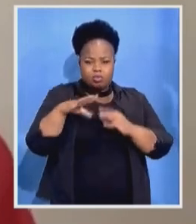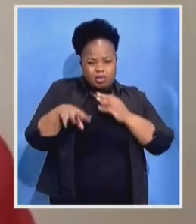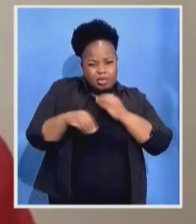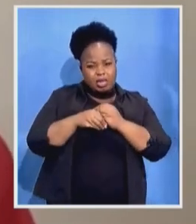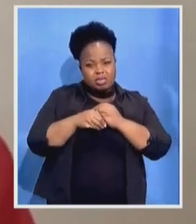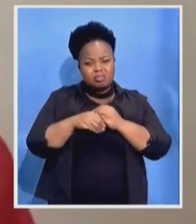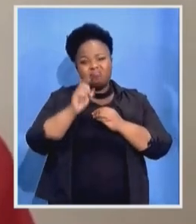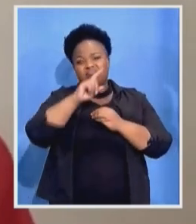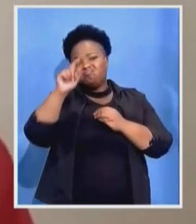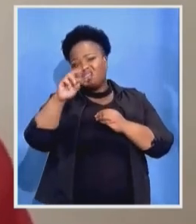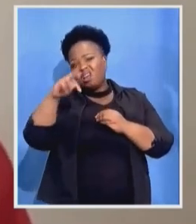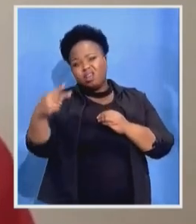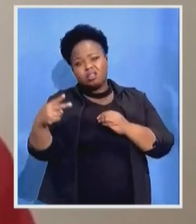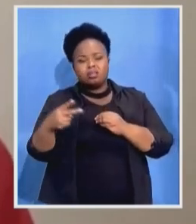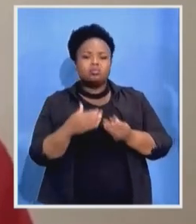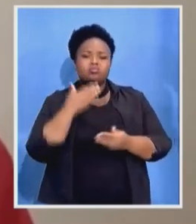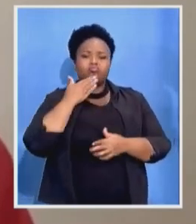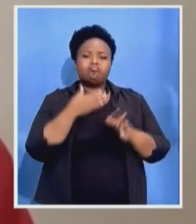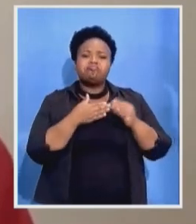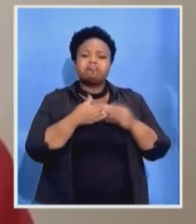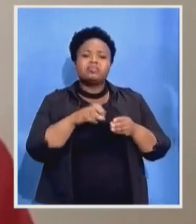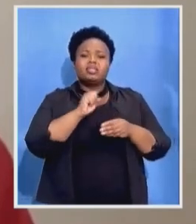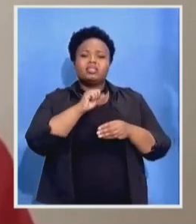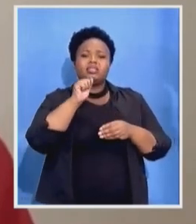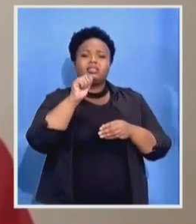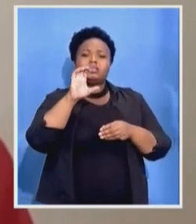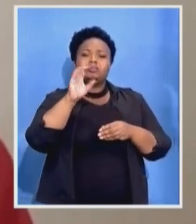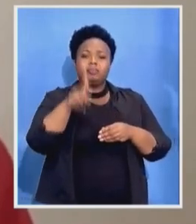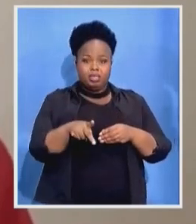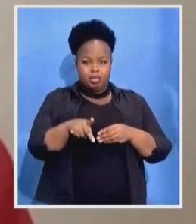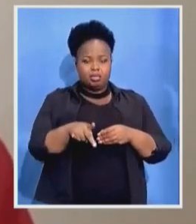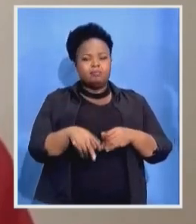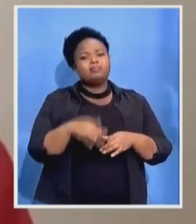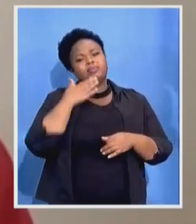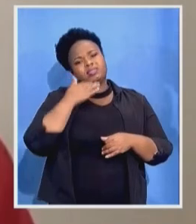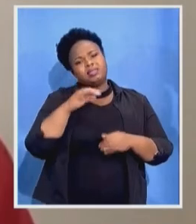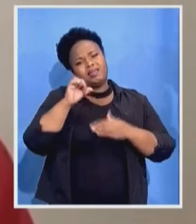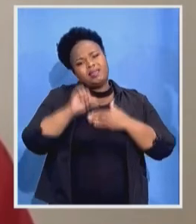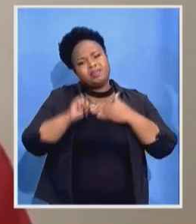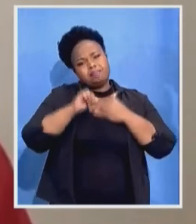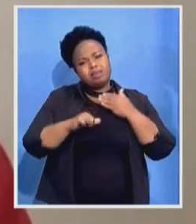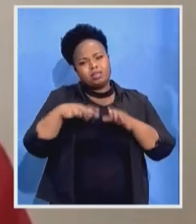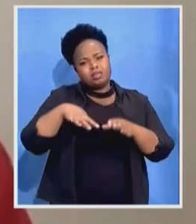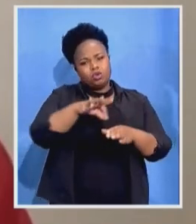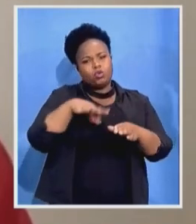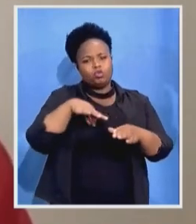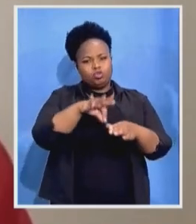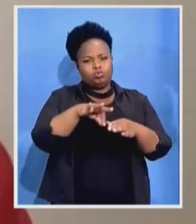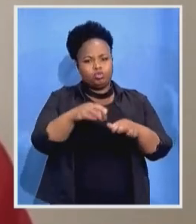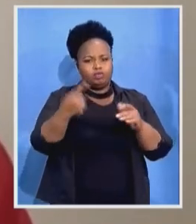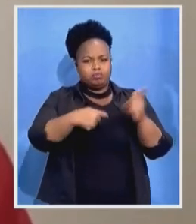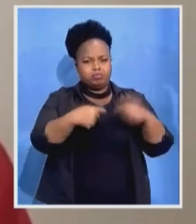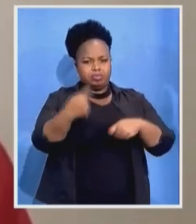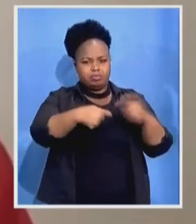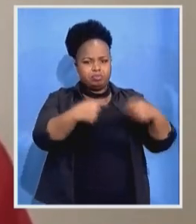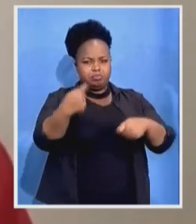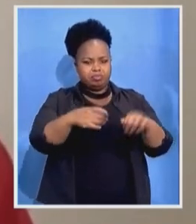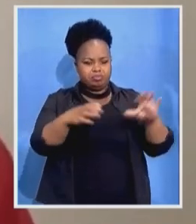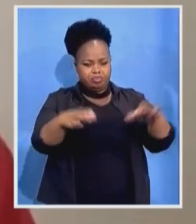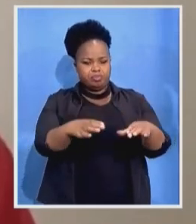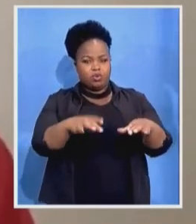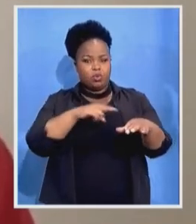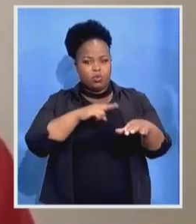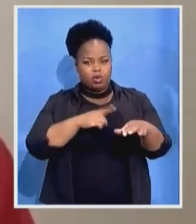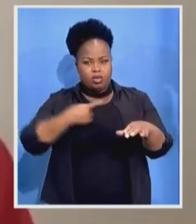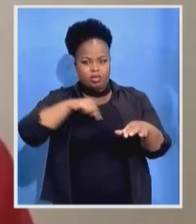the SACP, to actually make a monthly contribution as part of mobilizing ourselves to fund